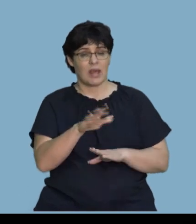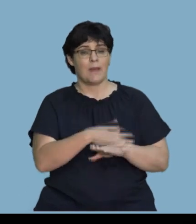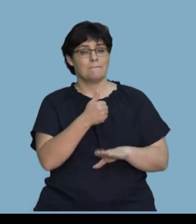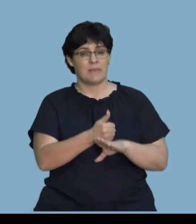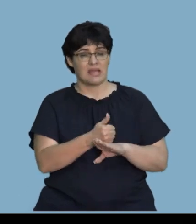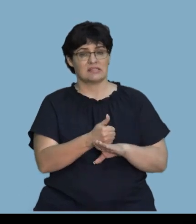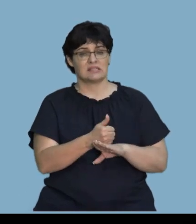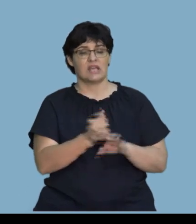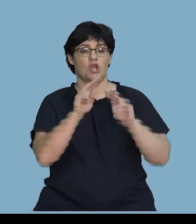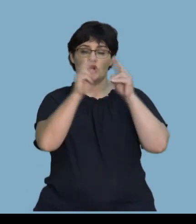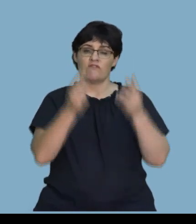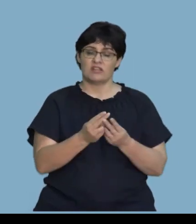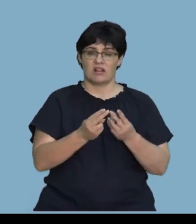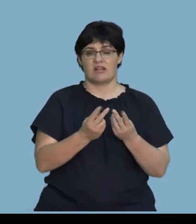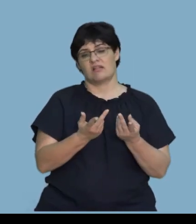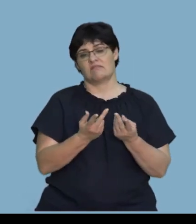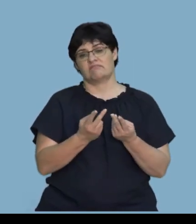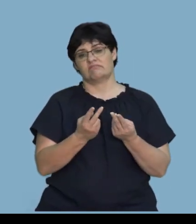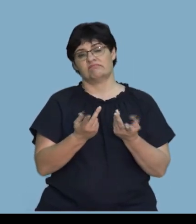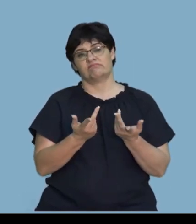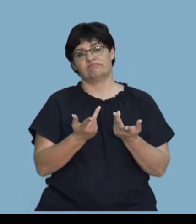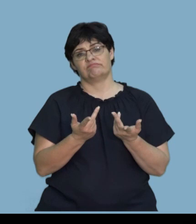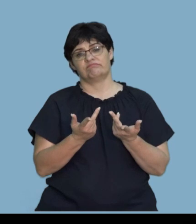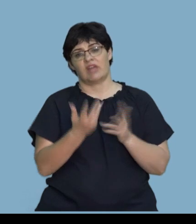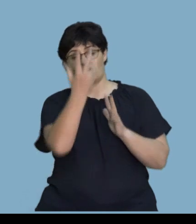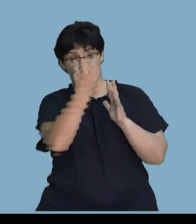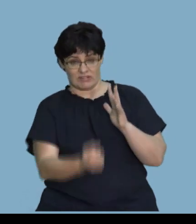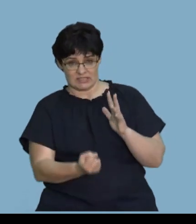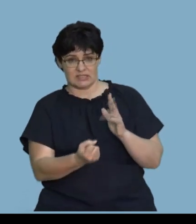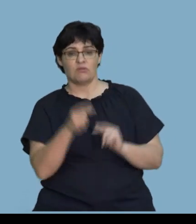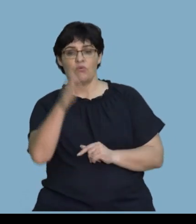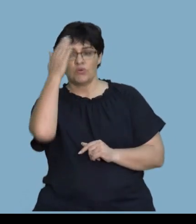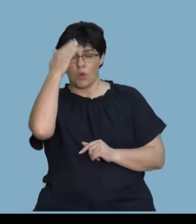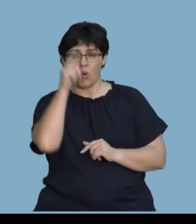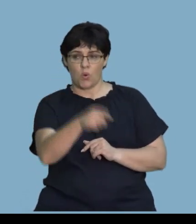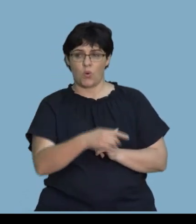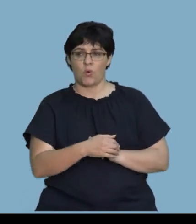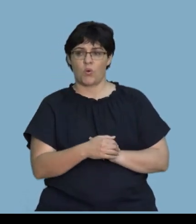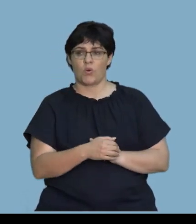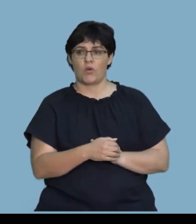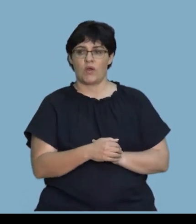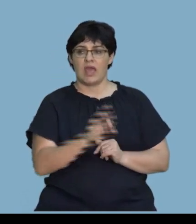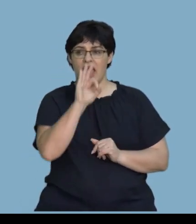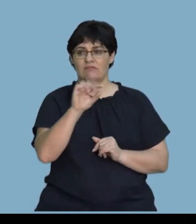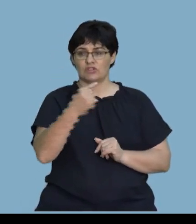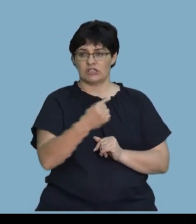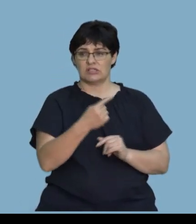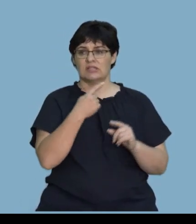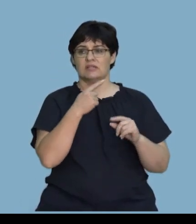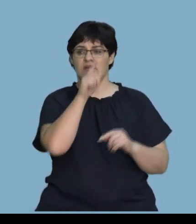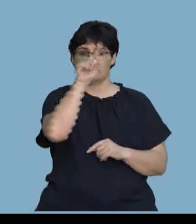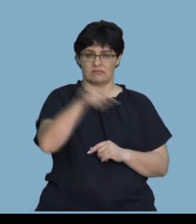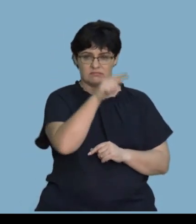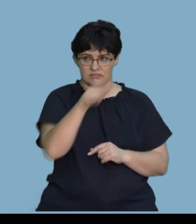on universal gravitation, we know that this gravitational force, according to, in this case, is to do with